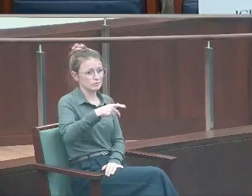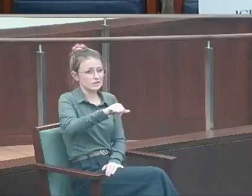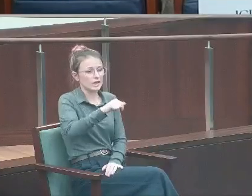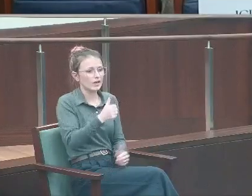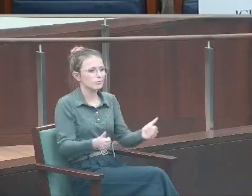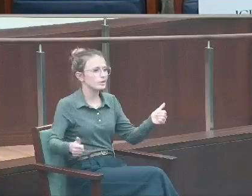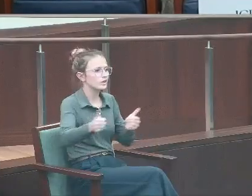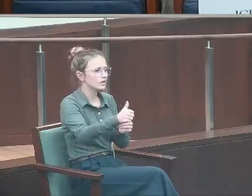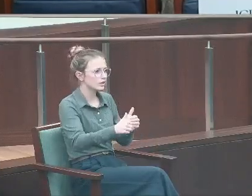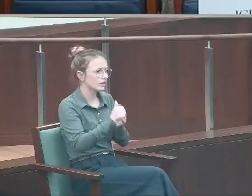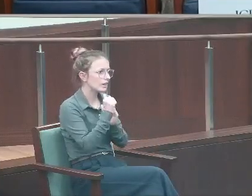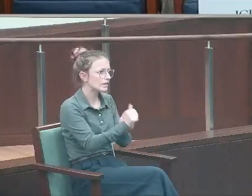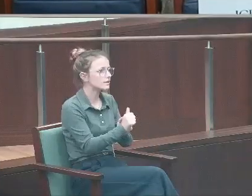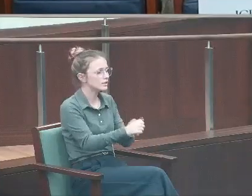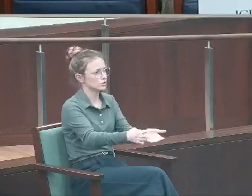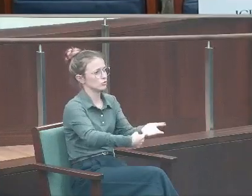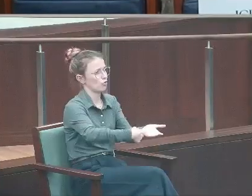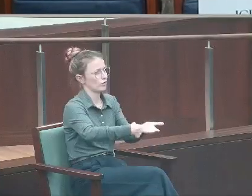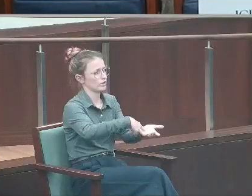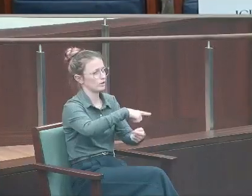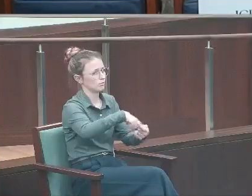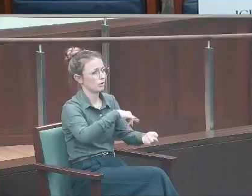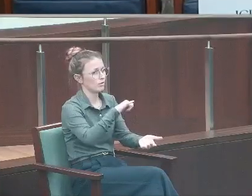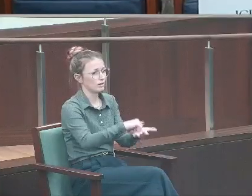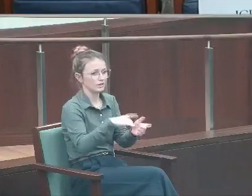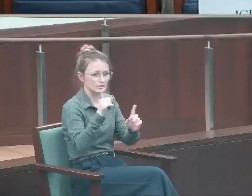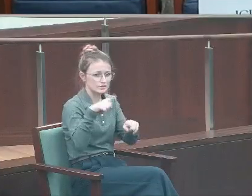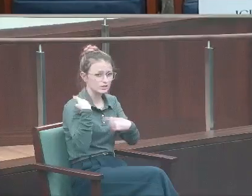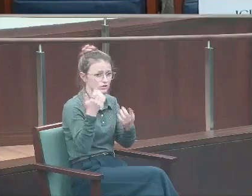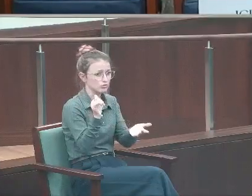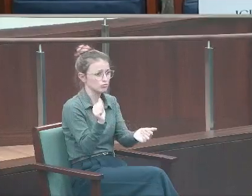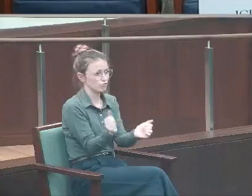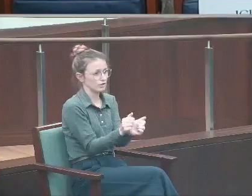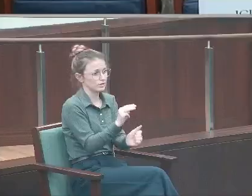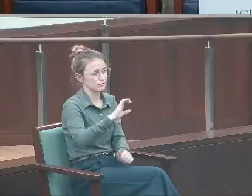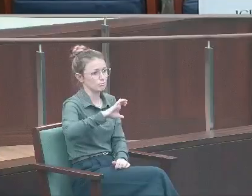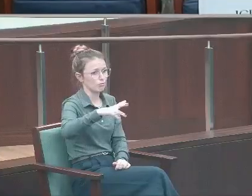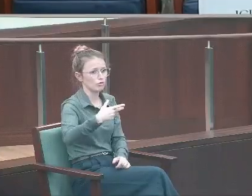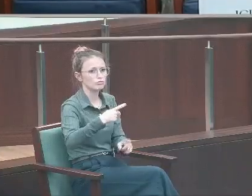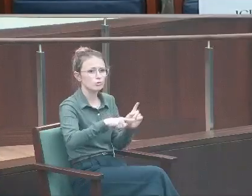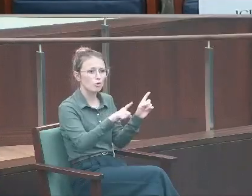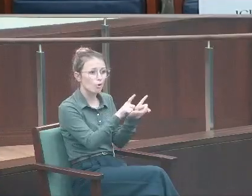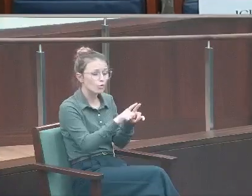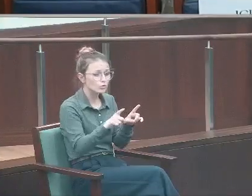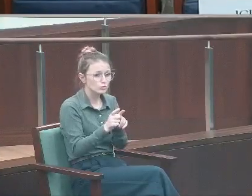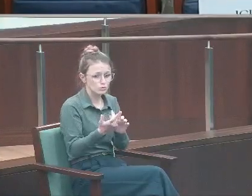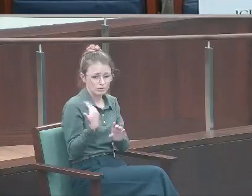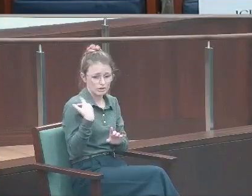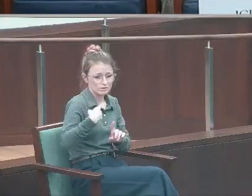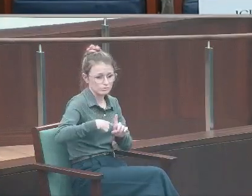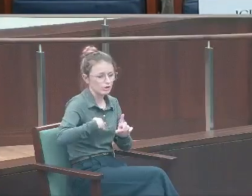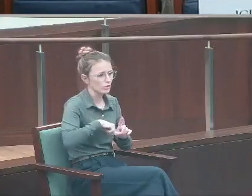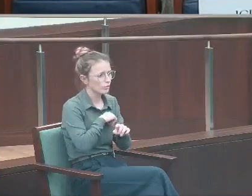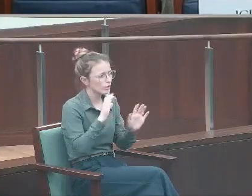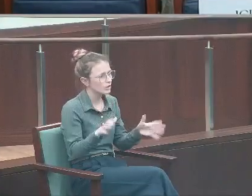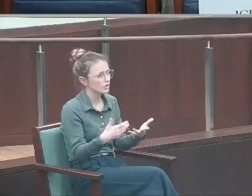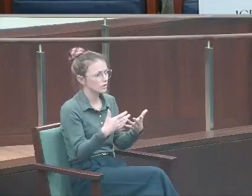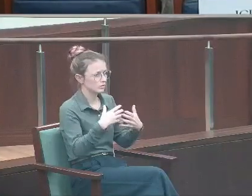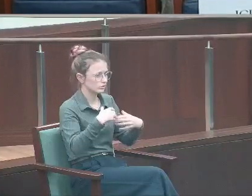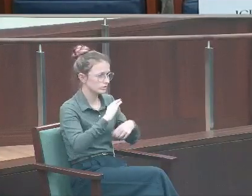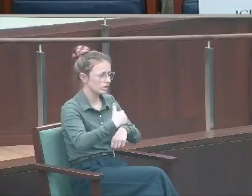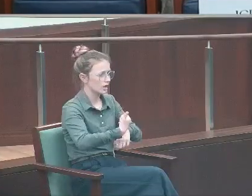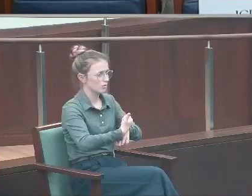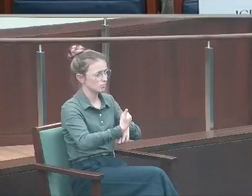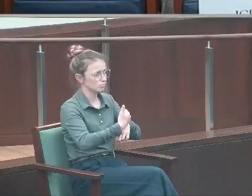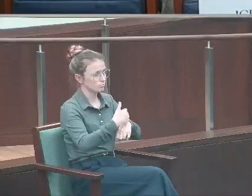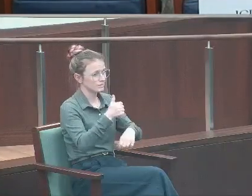about that quite often since that first arrest in March, but perhaps most notably last month organized a statement of 10 mainstream